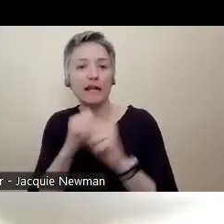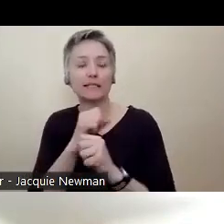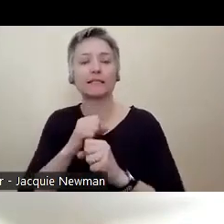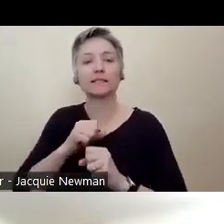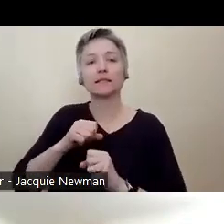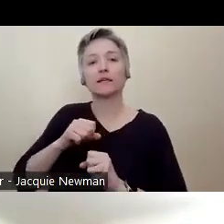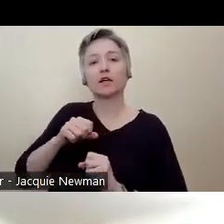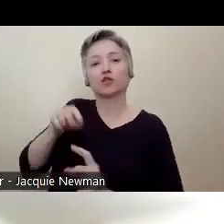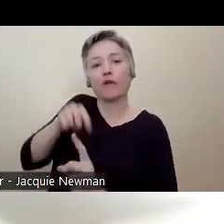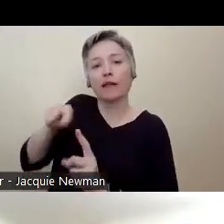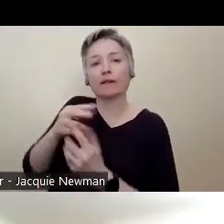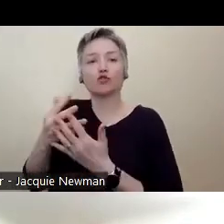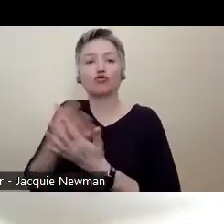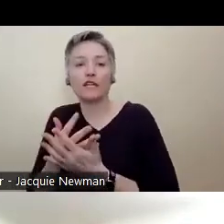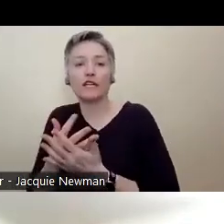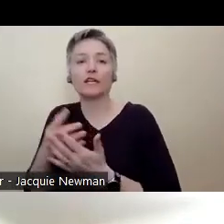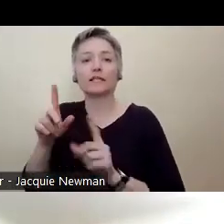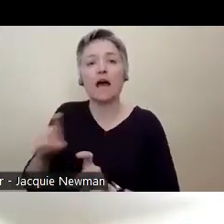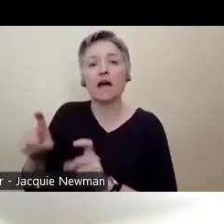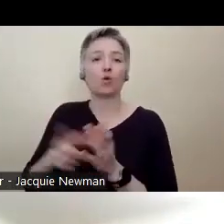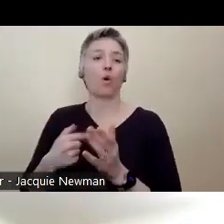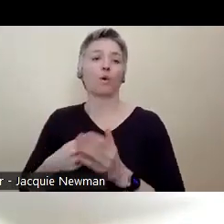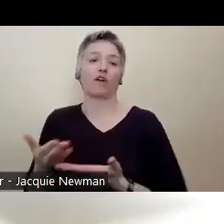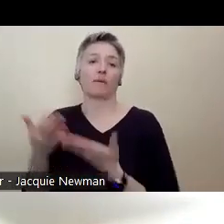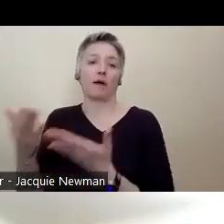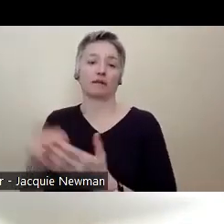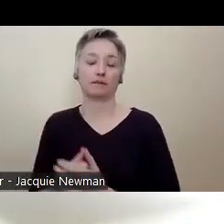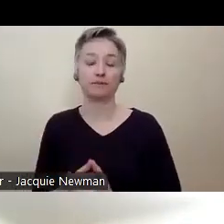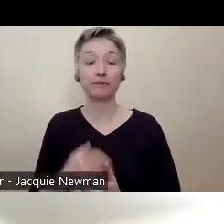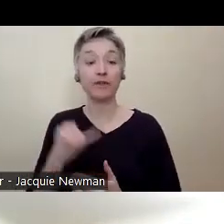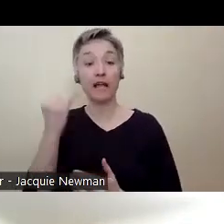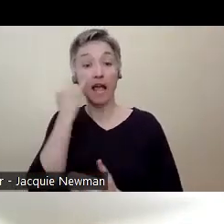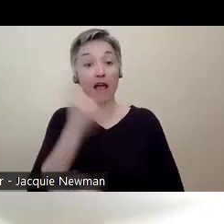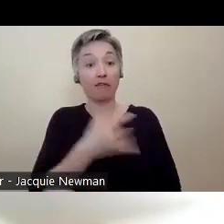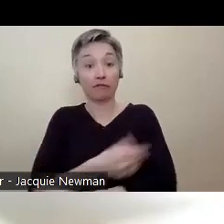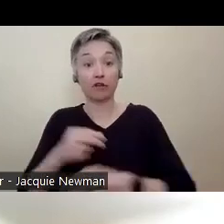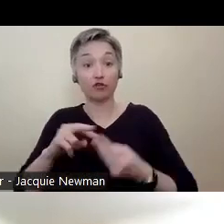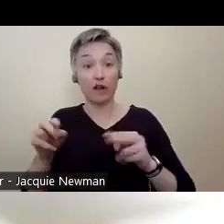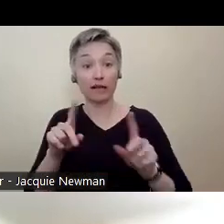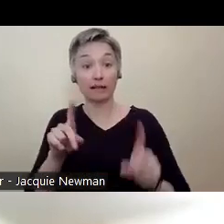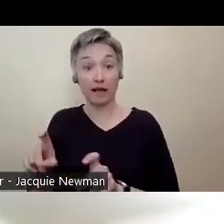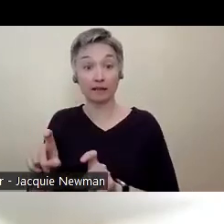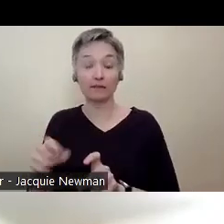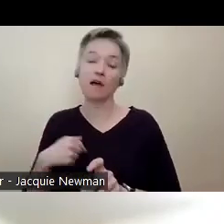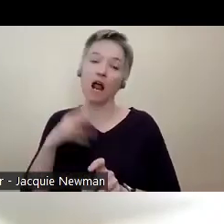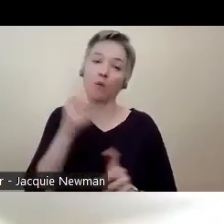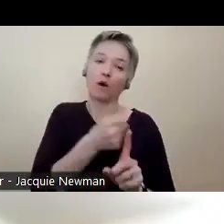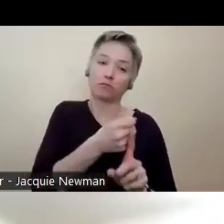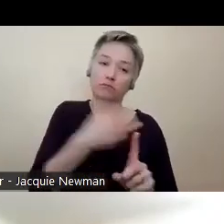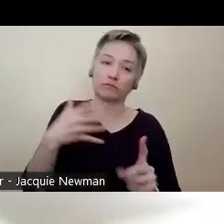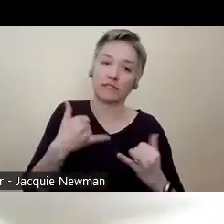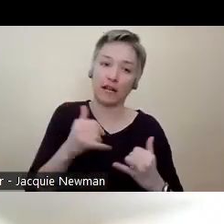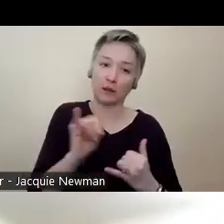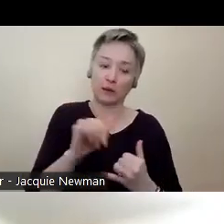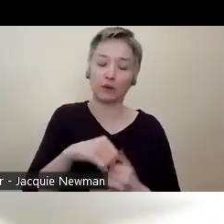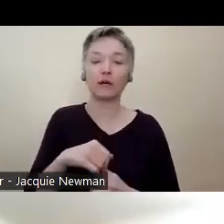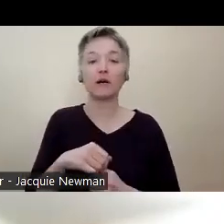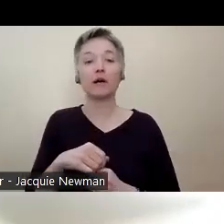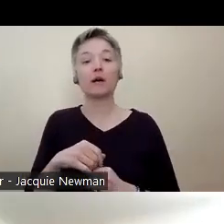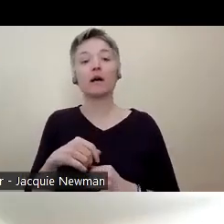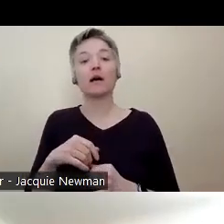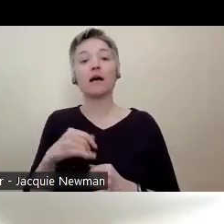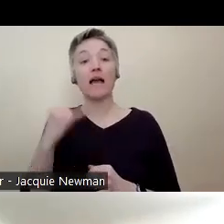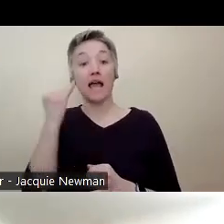are recommended. If genetic testing is performed, which I'm going to talk a little bit about genetic testing today, even if it's